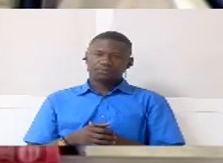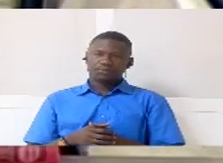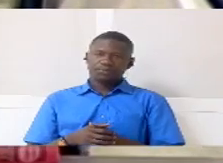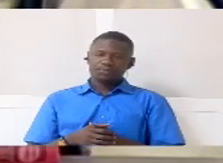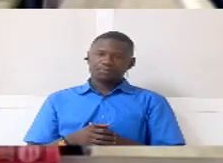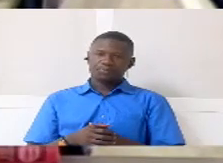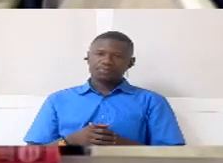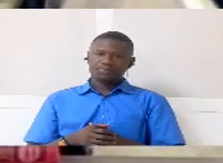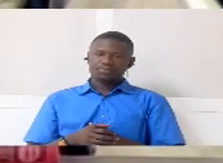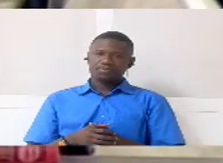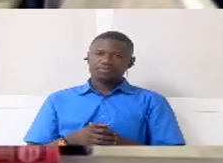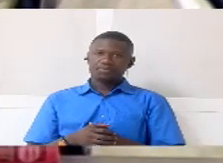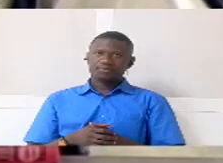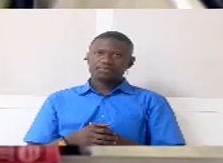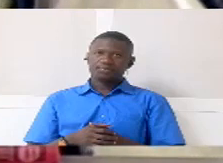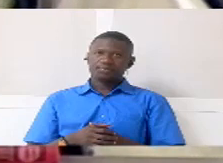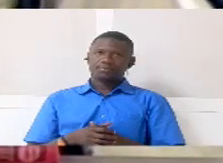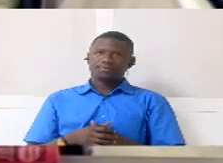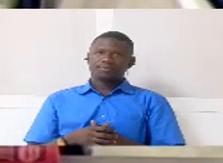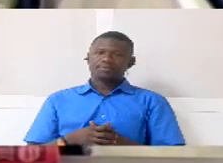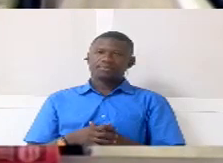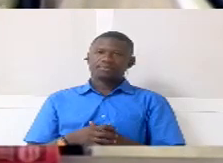yo fanam fonyeng.